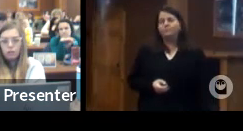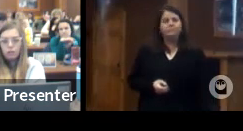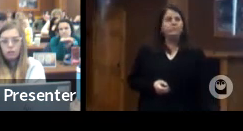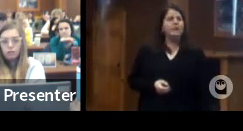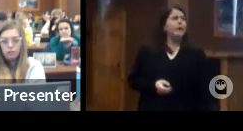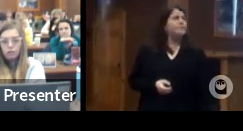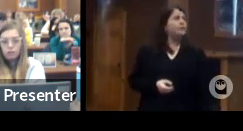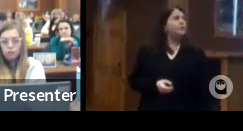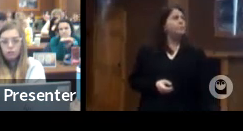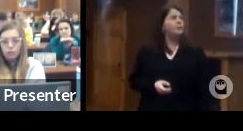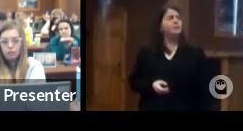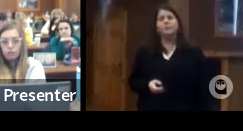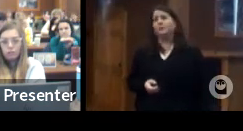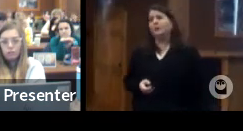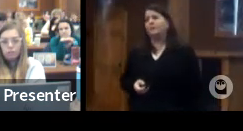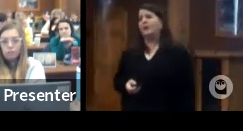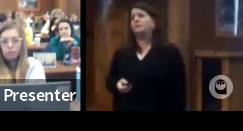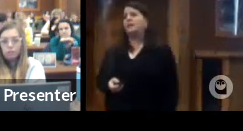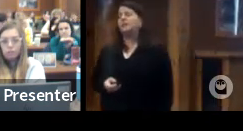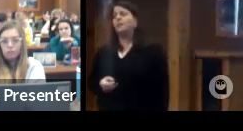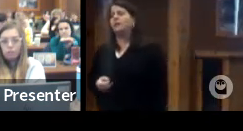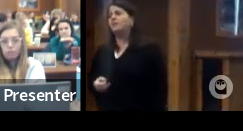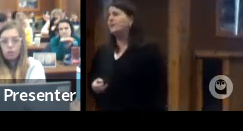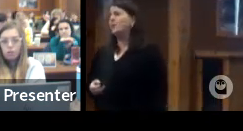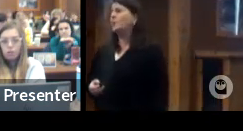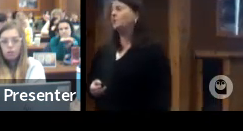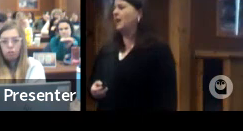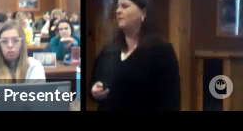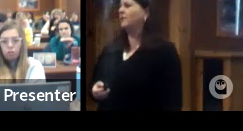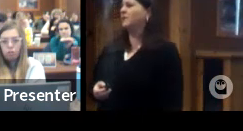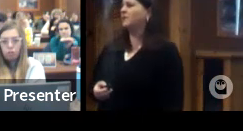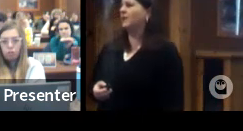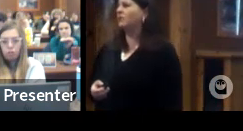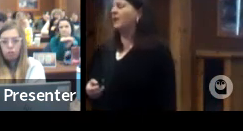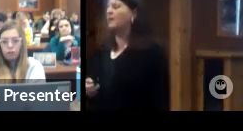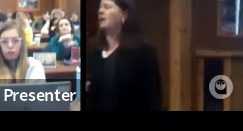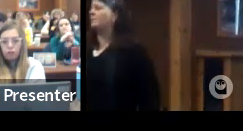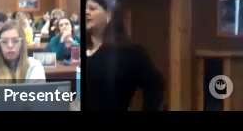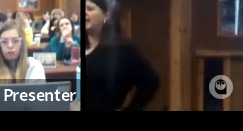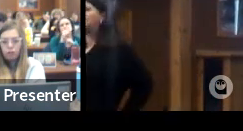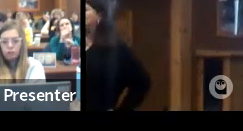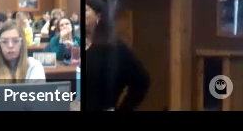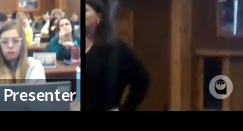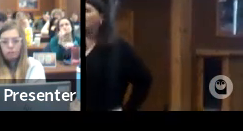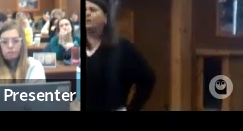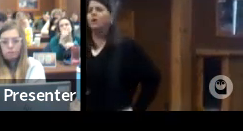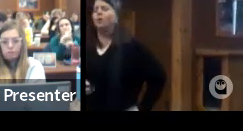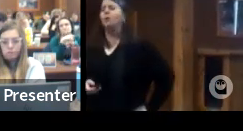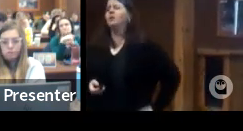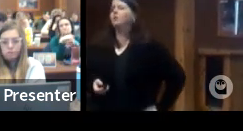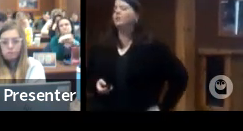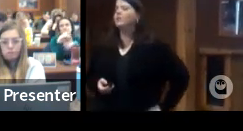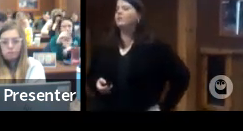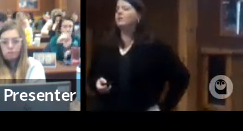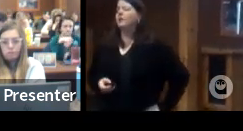all. Ask your prosecutor about that as well. They know which behaviors, you know, are up to antics in court,